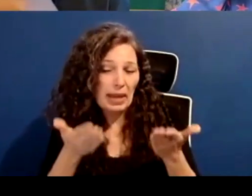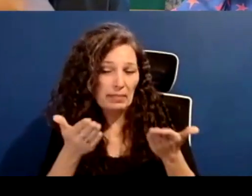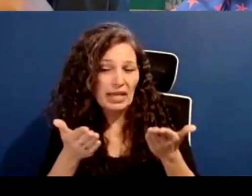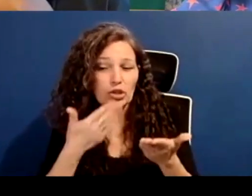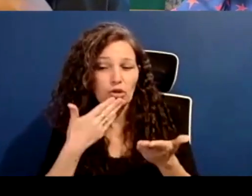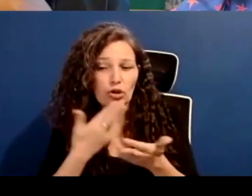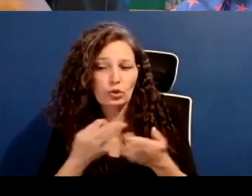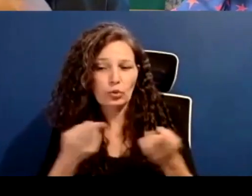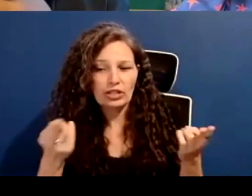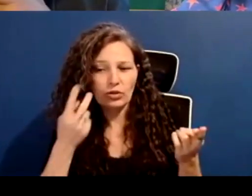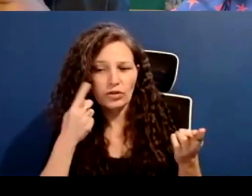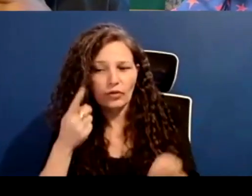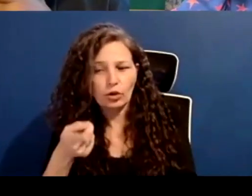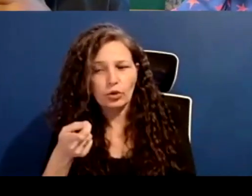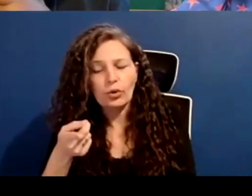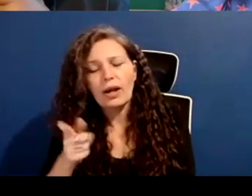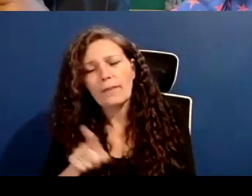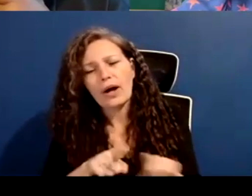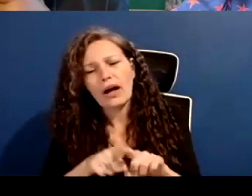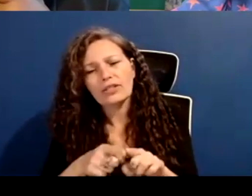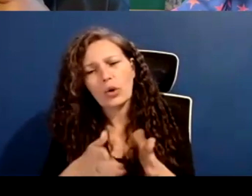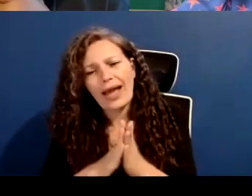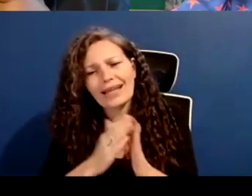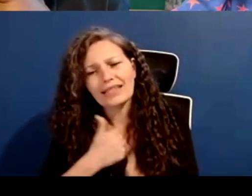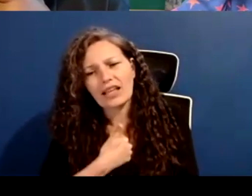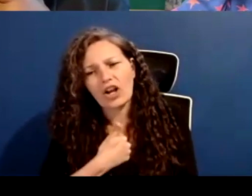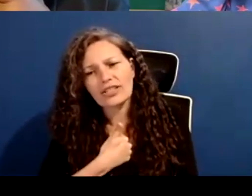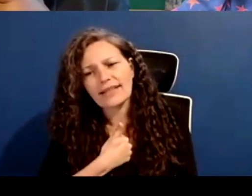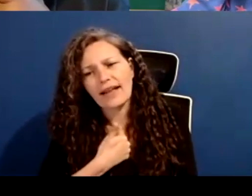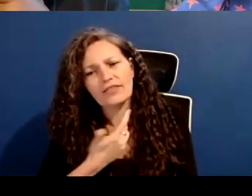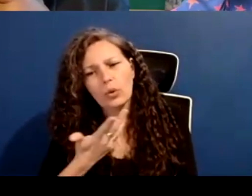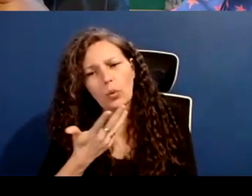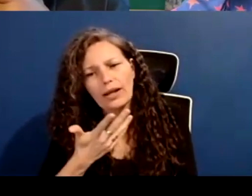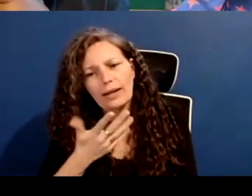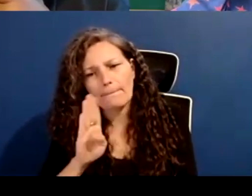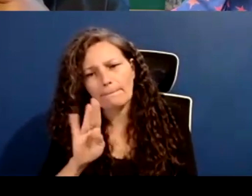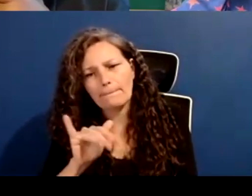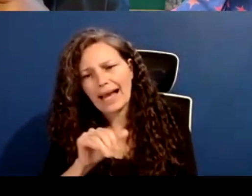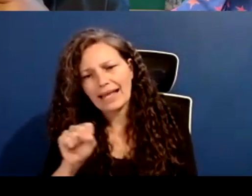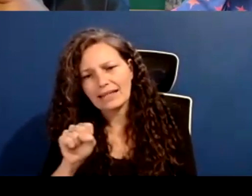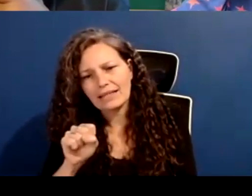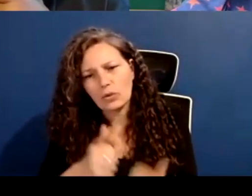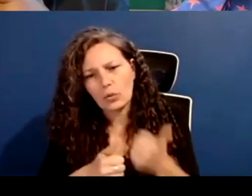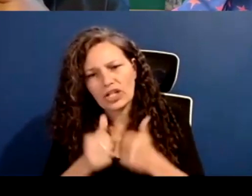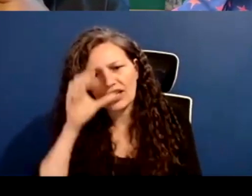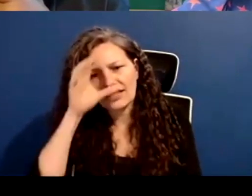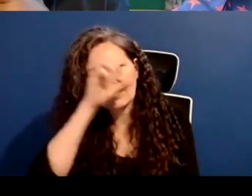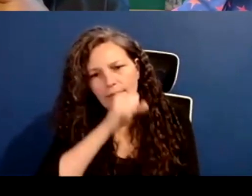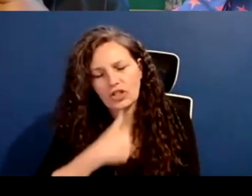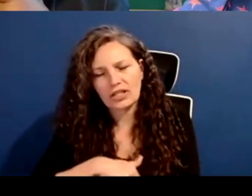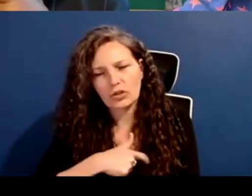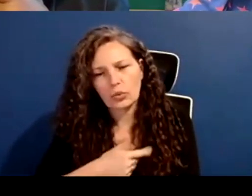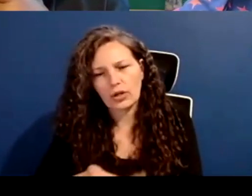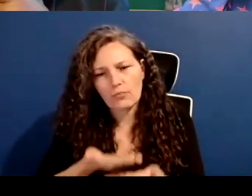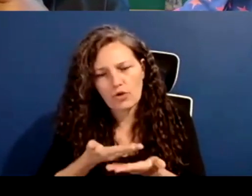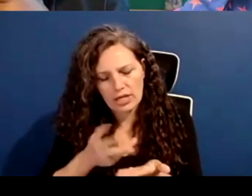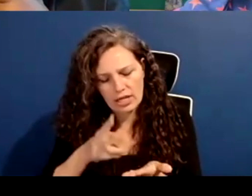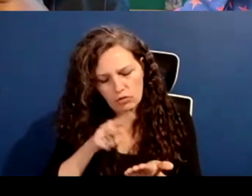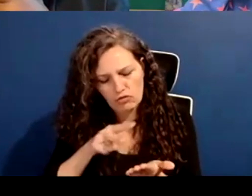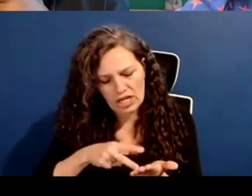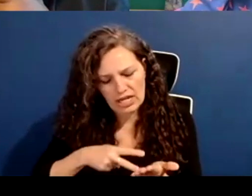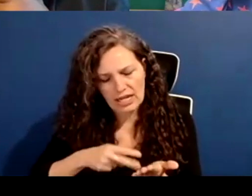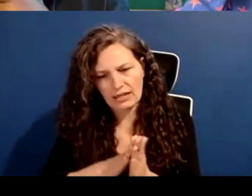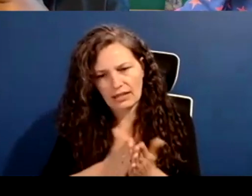resource, but also asking ourselves what bias and assumption we're bringing to the text, because I think that's so